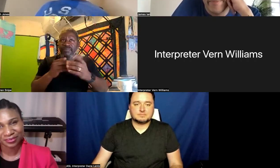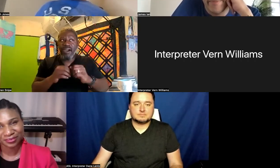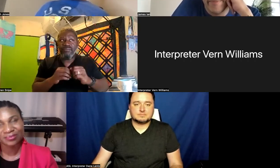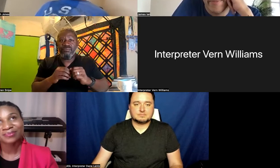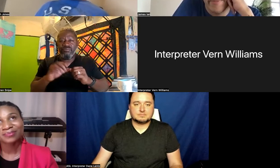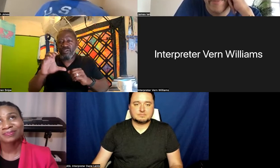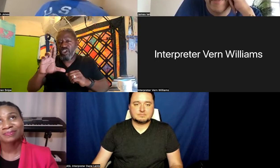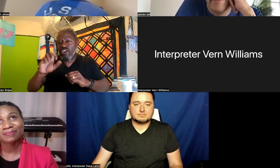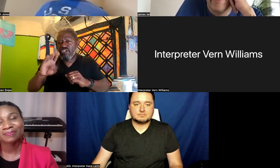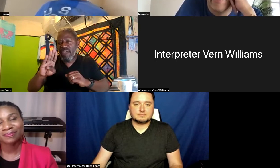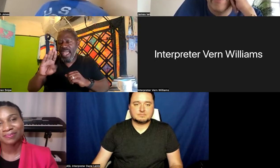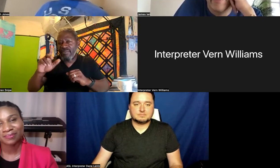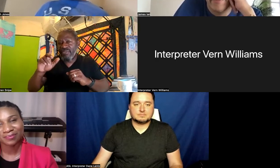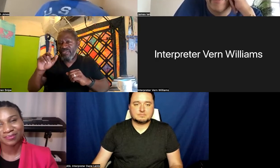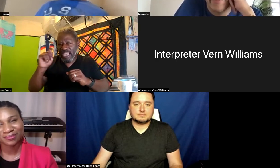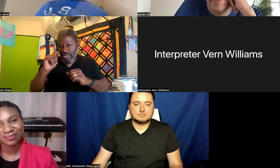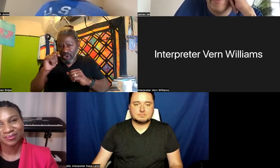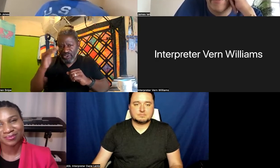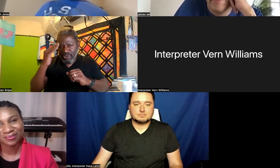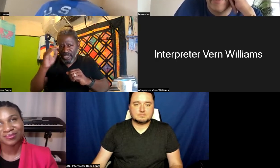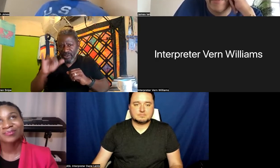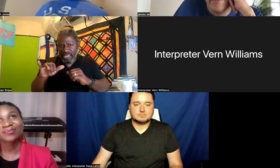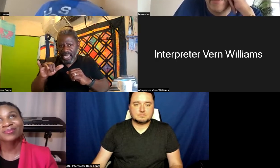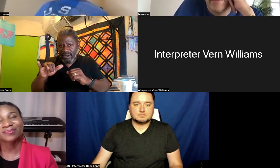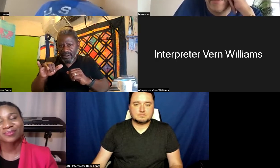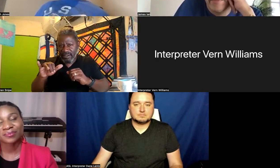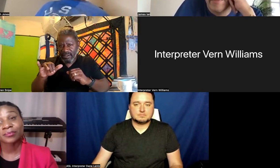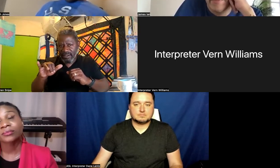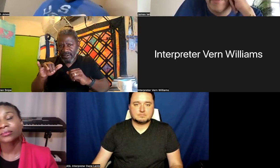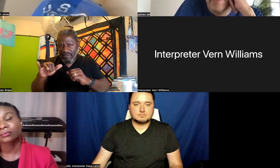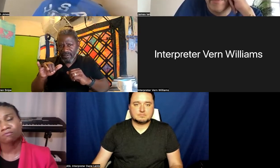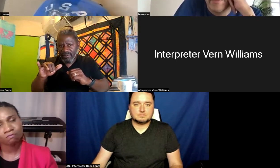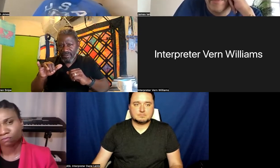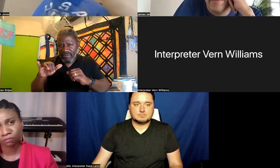talks about crab theory. Are you familiar with that?